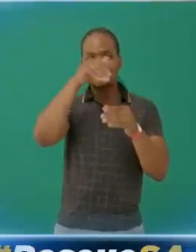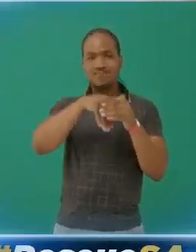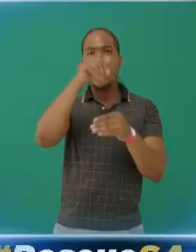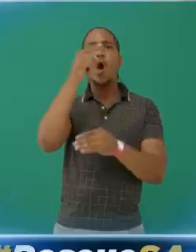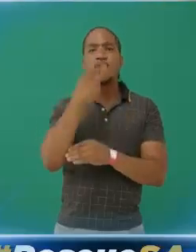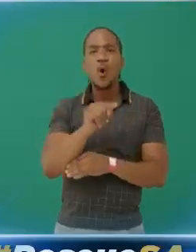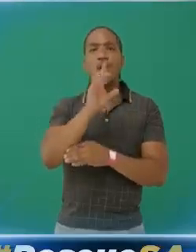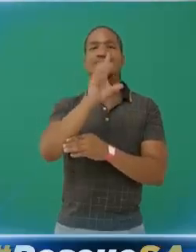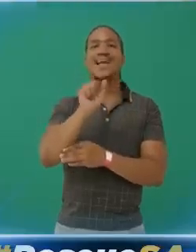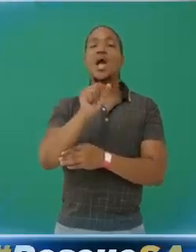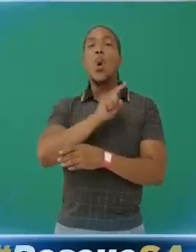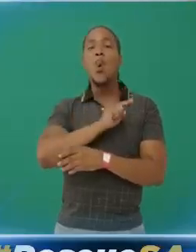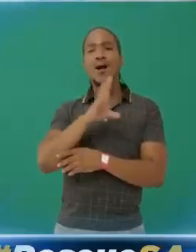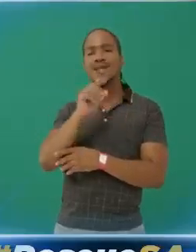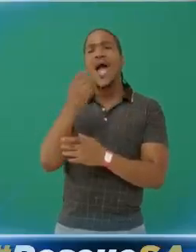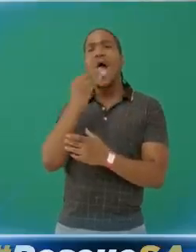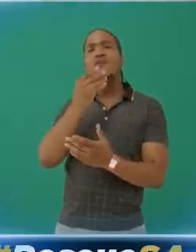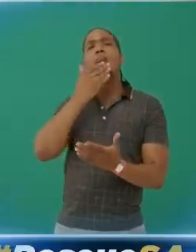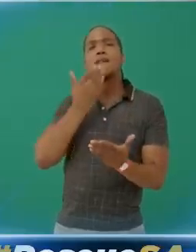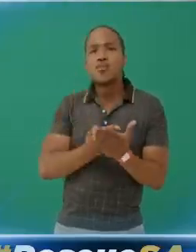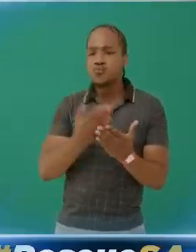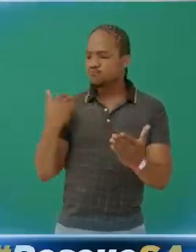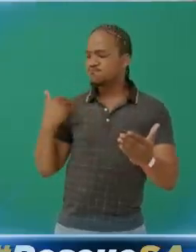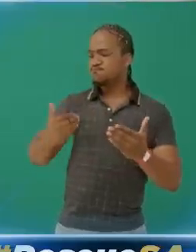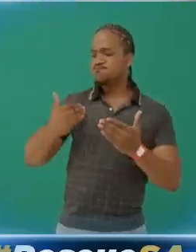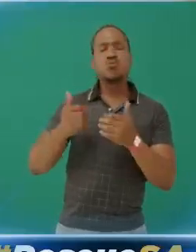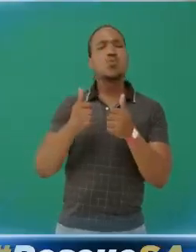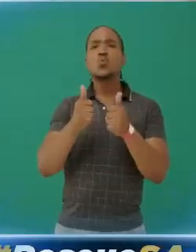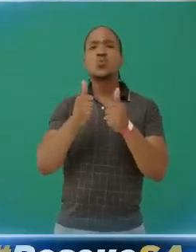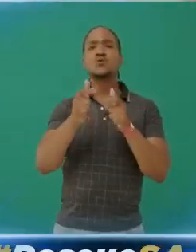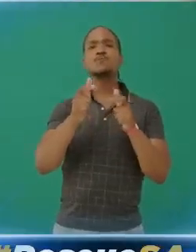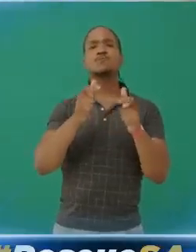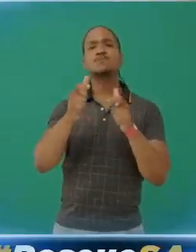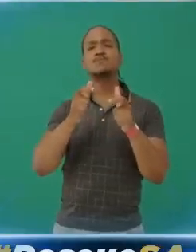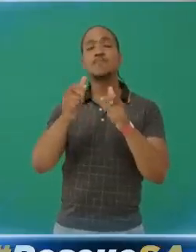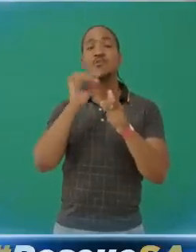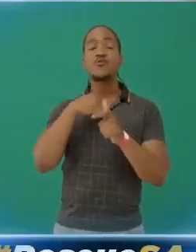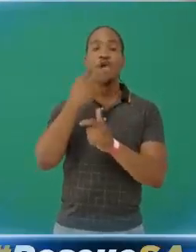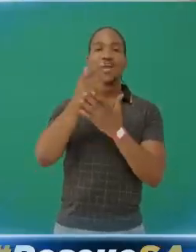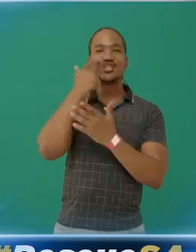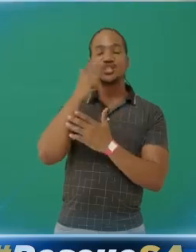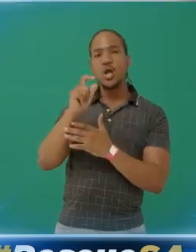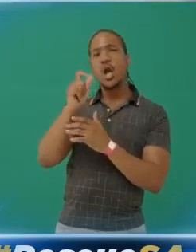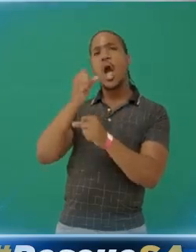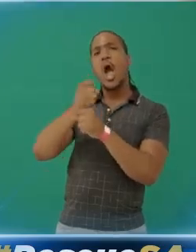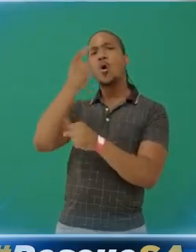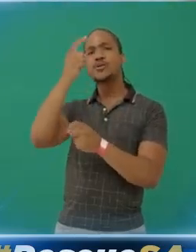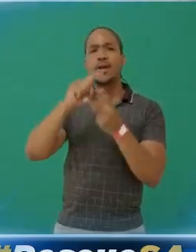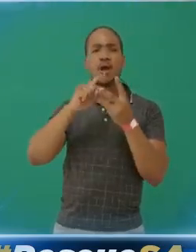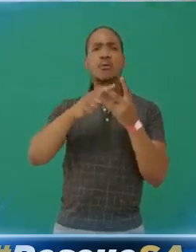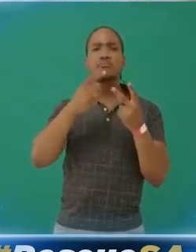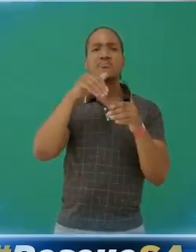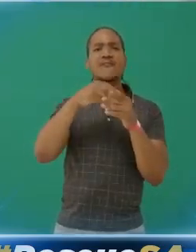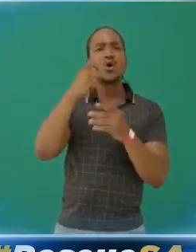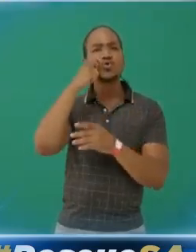proven track record of good governance, delivering in all its municipalities. You know, if you look at Gauteng, you look at Midvaal, you look at Tshwane, where we're also